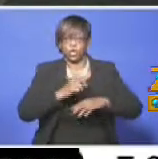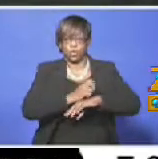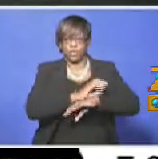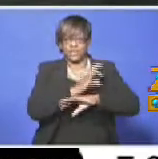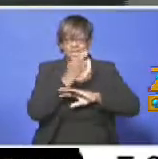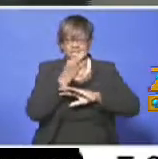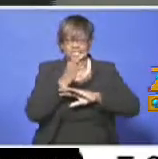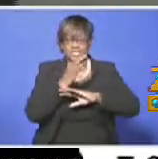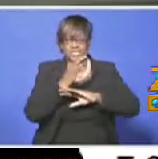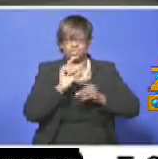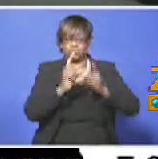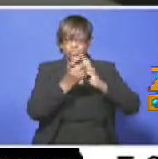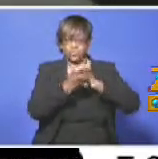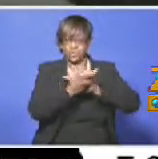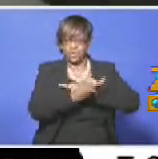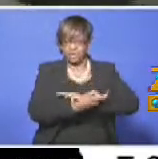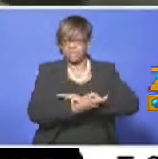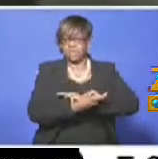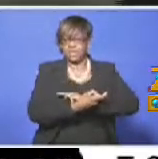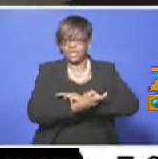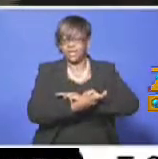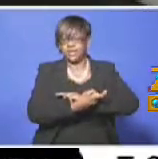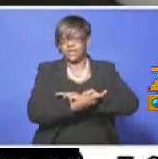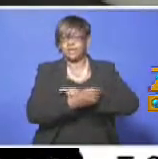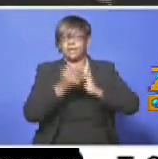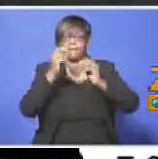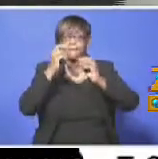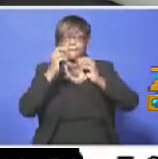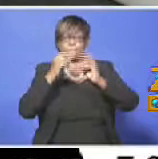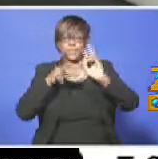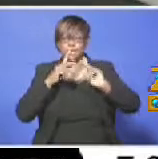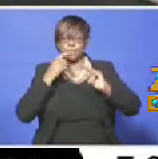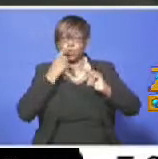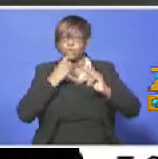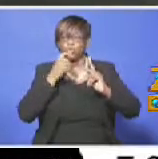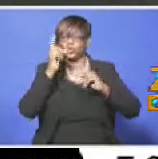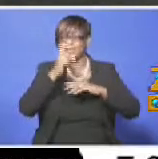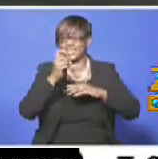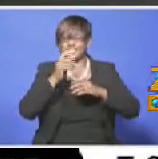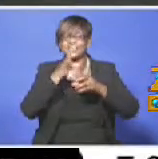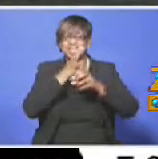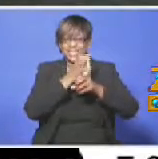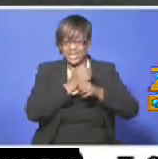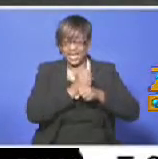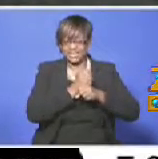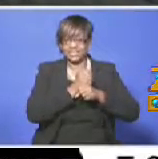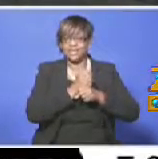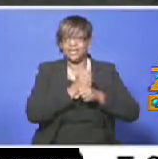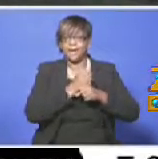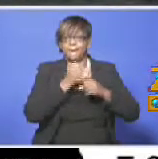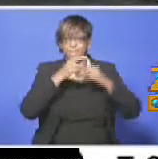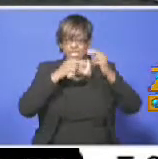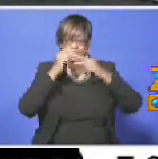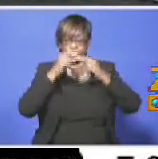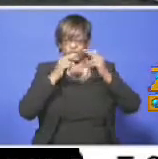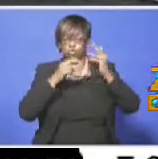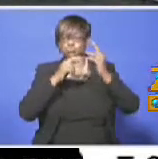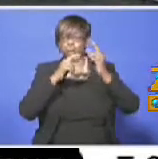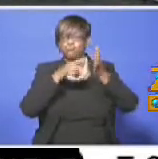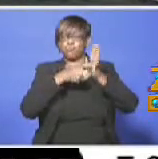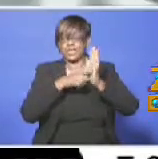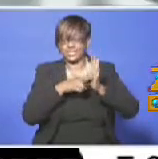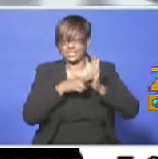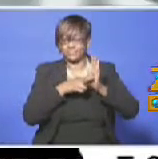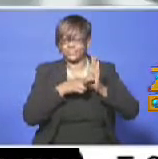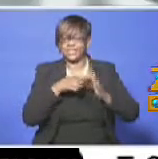COVID-19 has transformed the real estate market, especially for renters hoping to become property owners, as many of them live with a growing reality